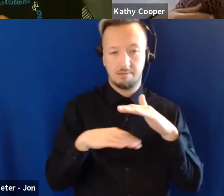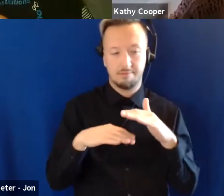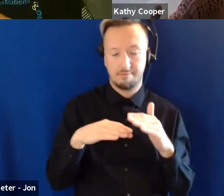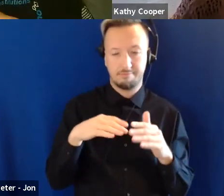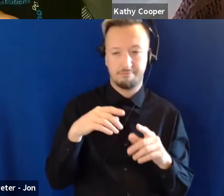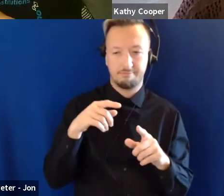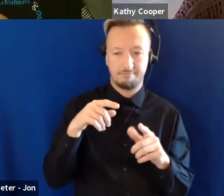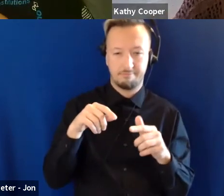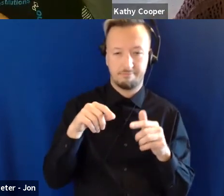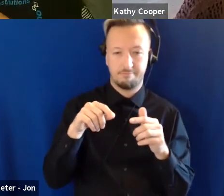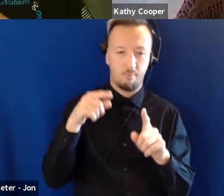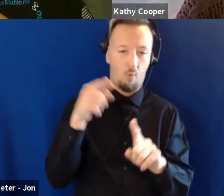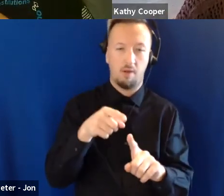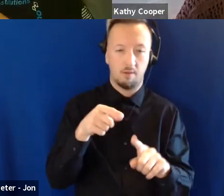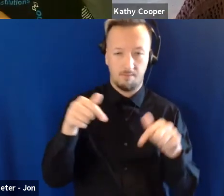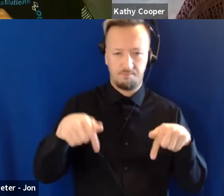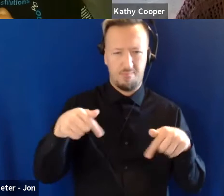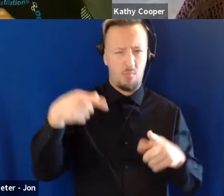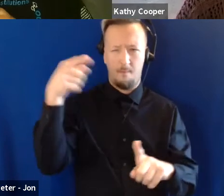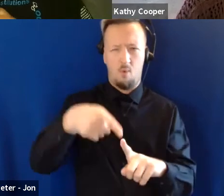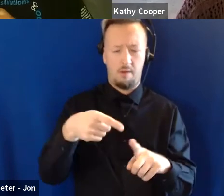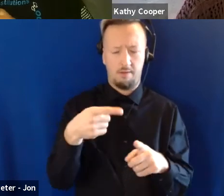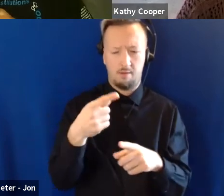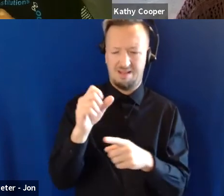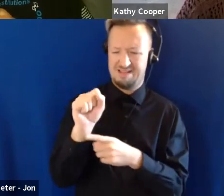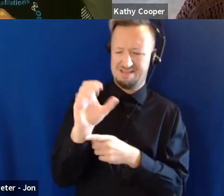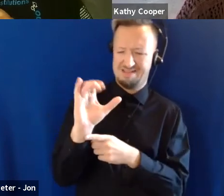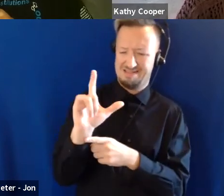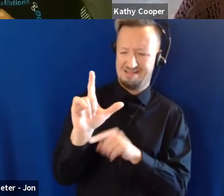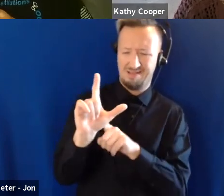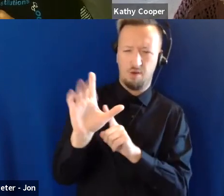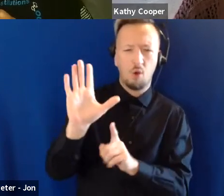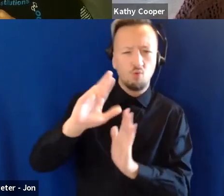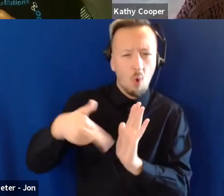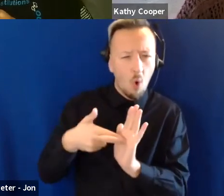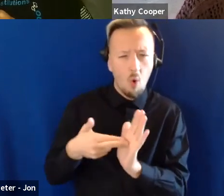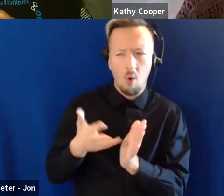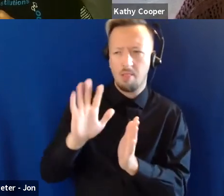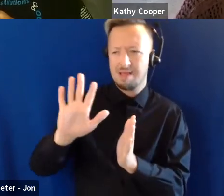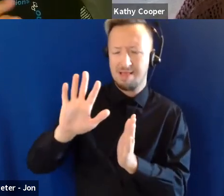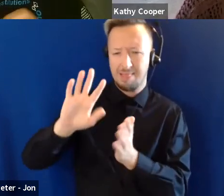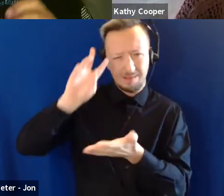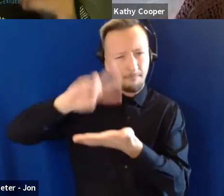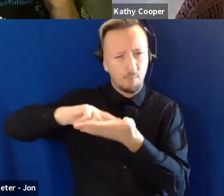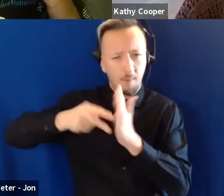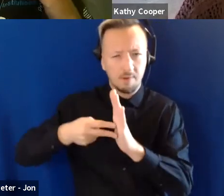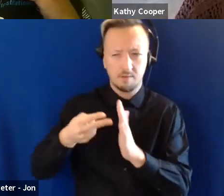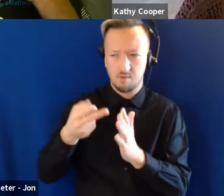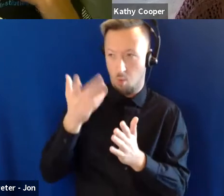to convey in this is, what is the SILC's role? What's its purpose? Why are we even here? And